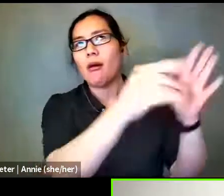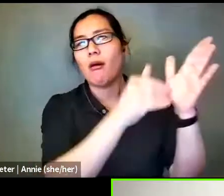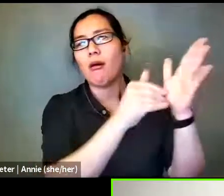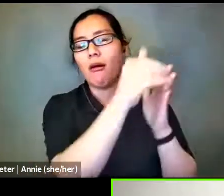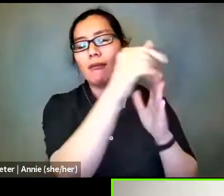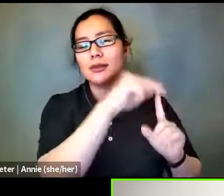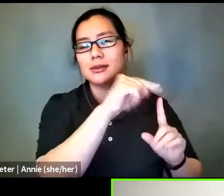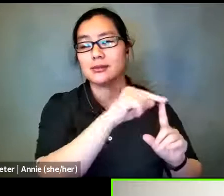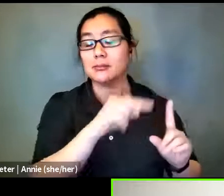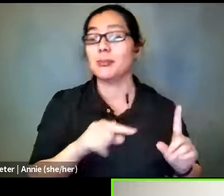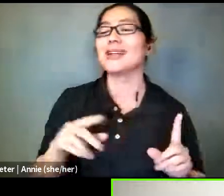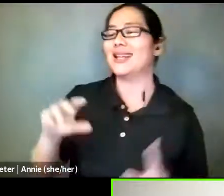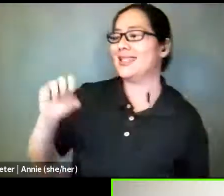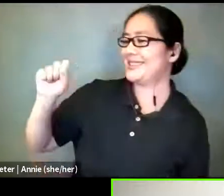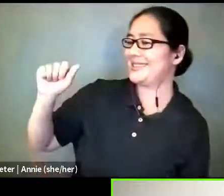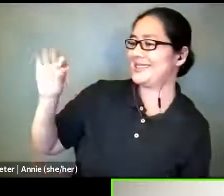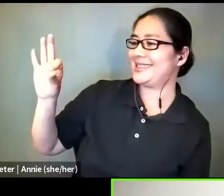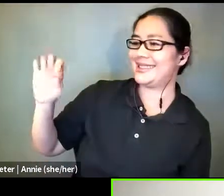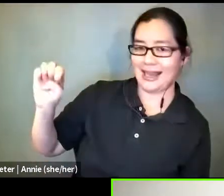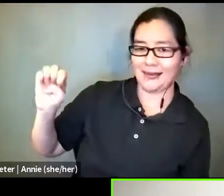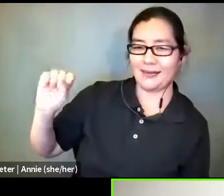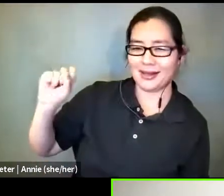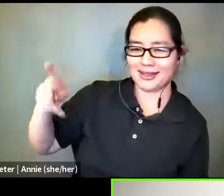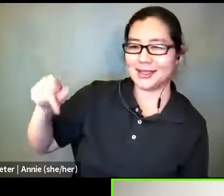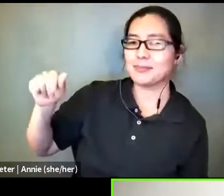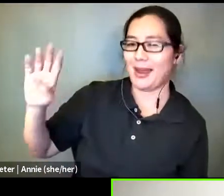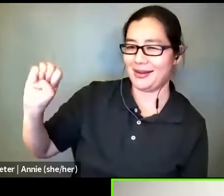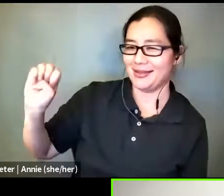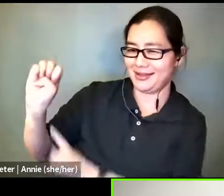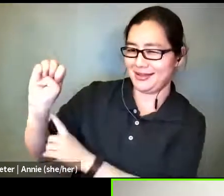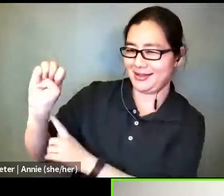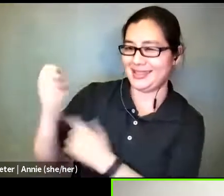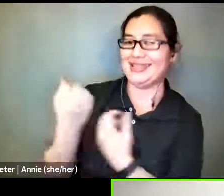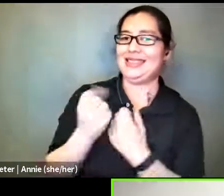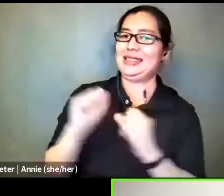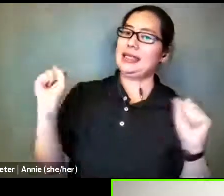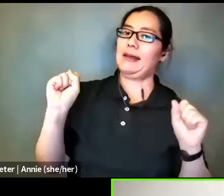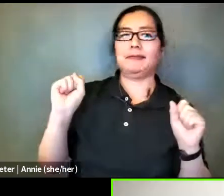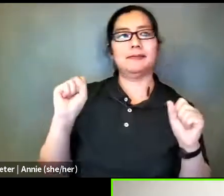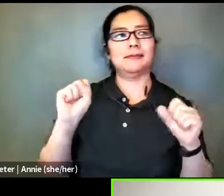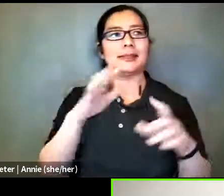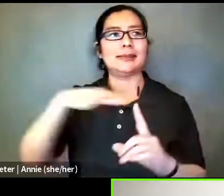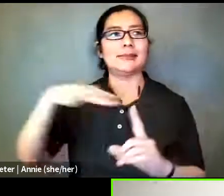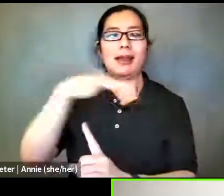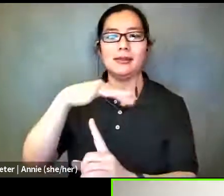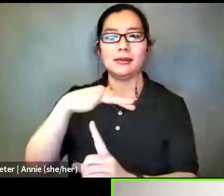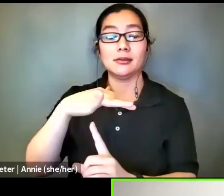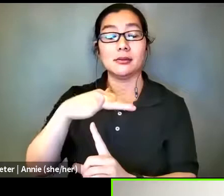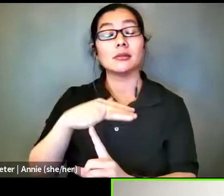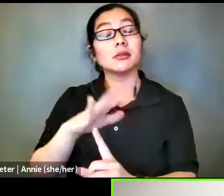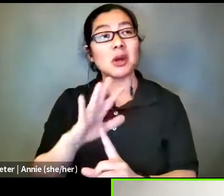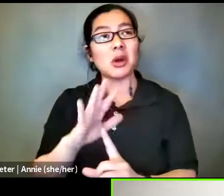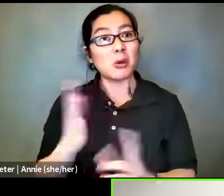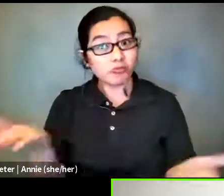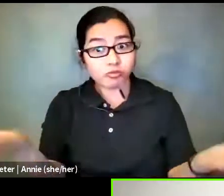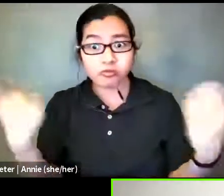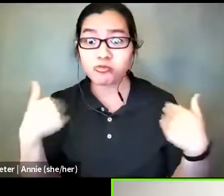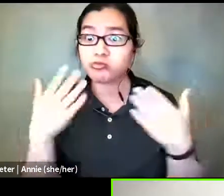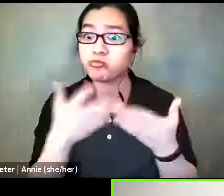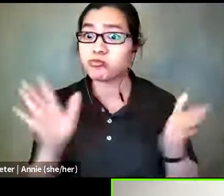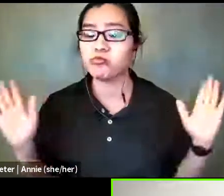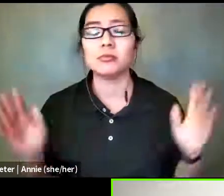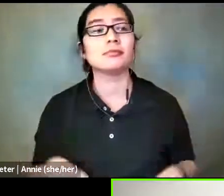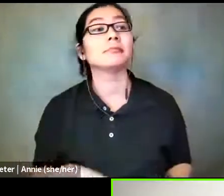space is a safe space. You may have questions that you think are not